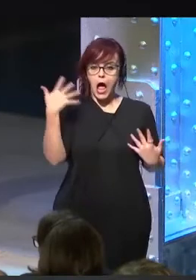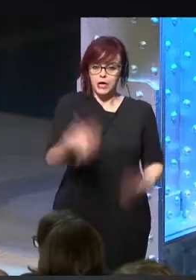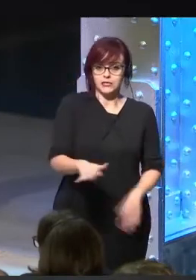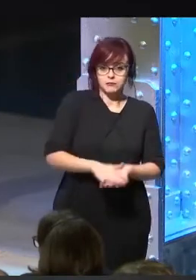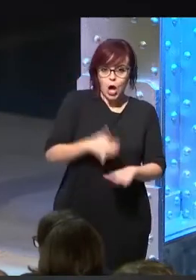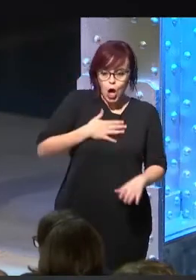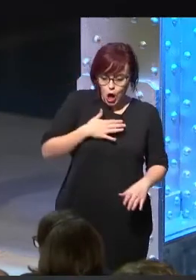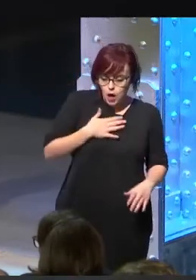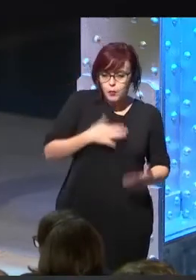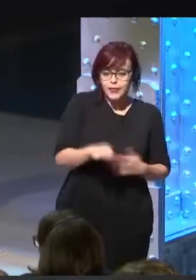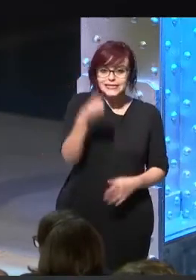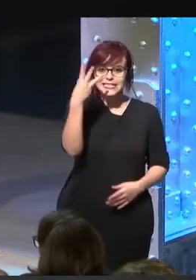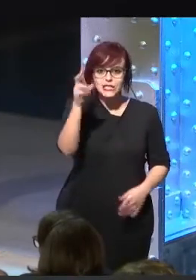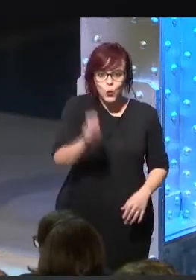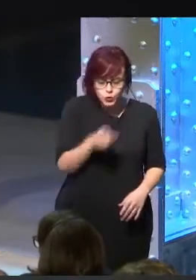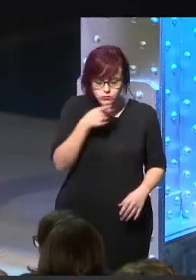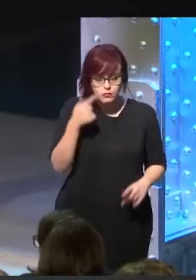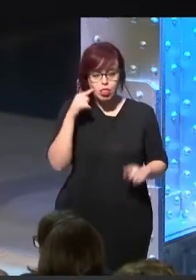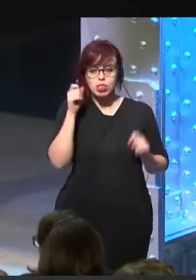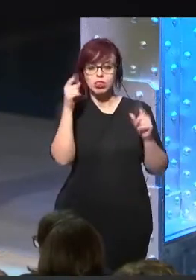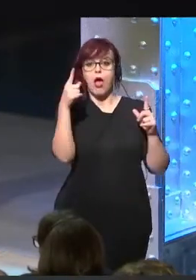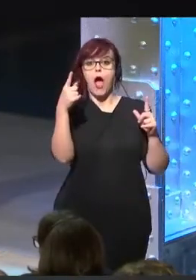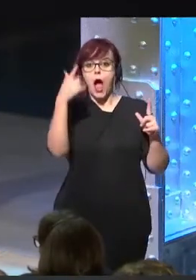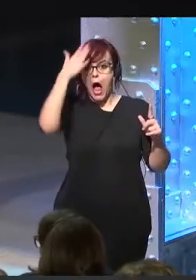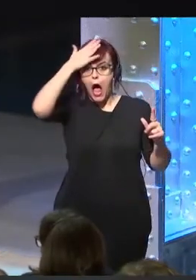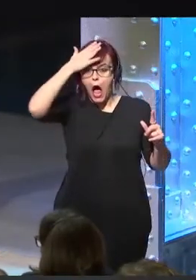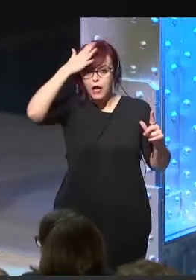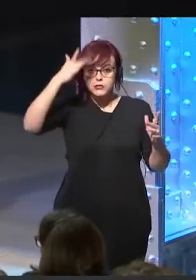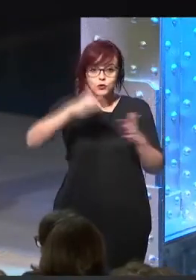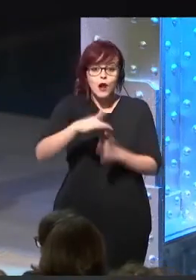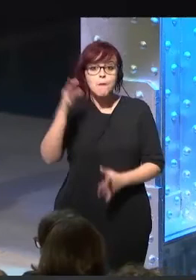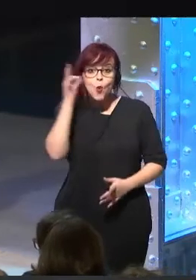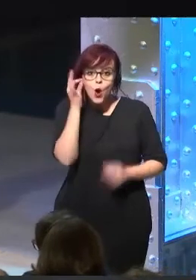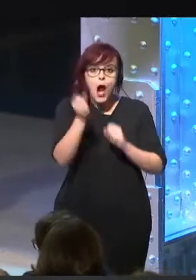3 seconds. And then I thought, oh God, this is a woman pilot.